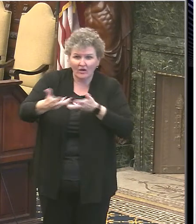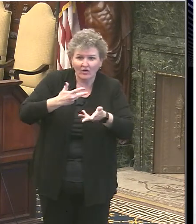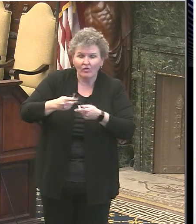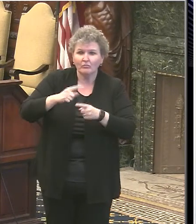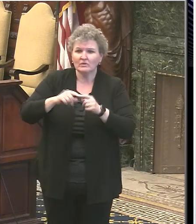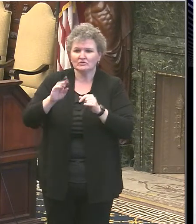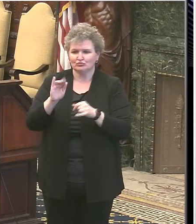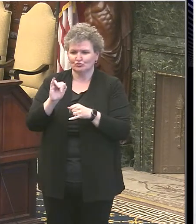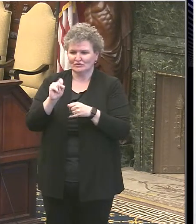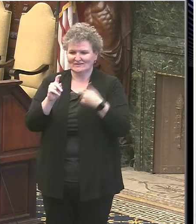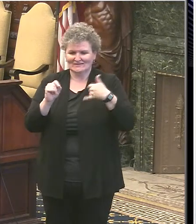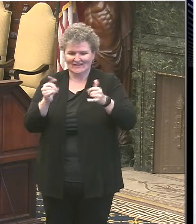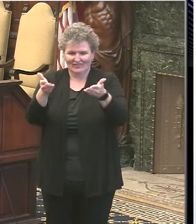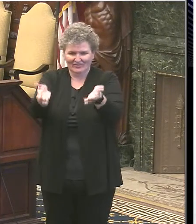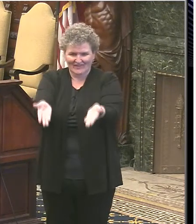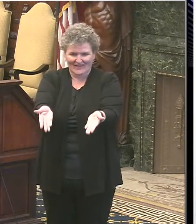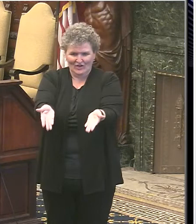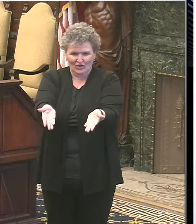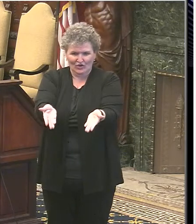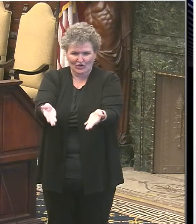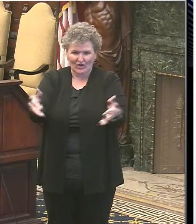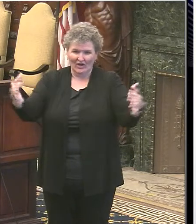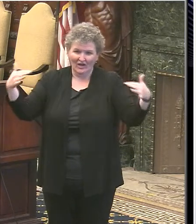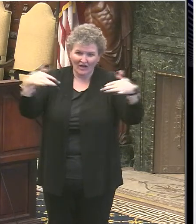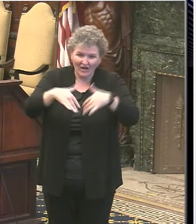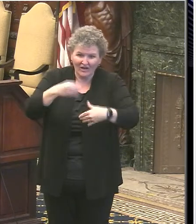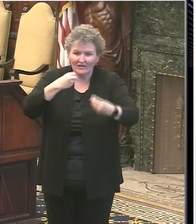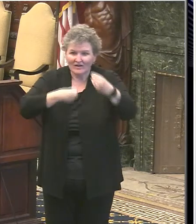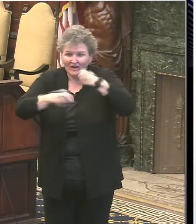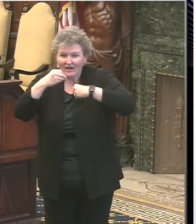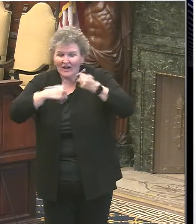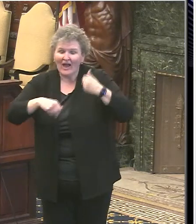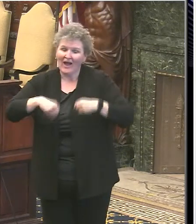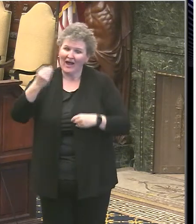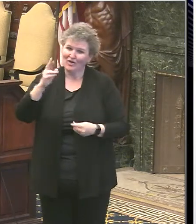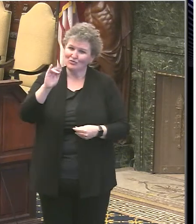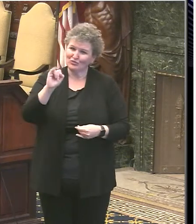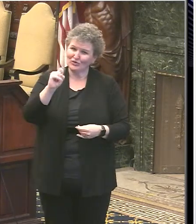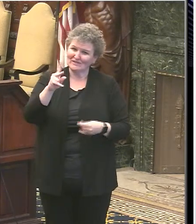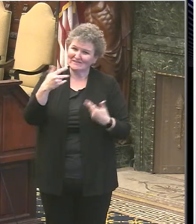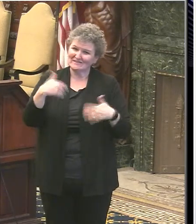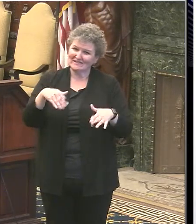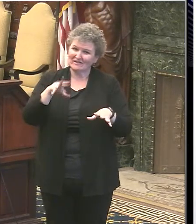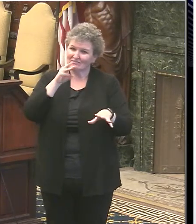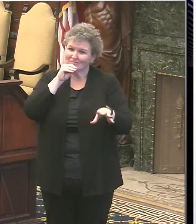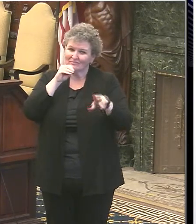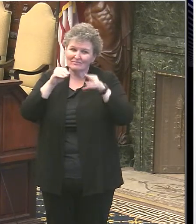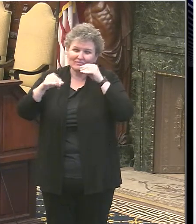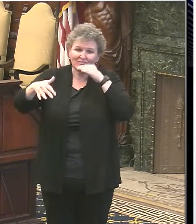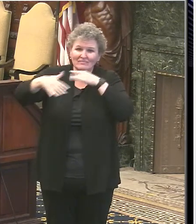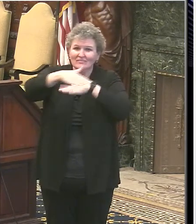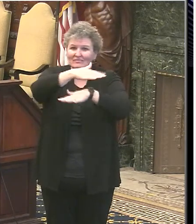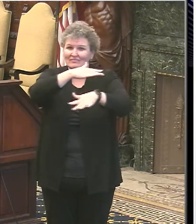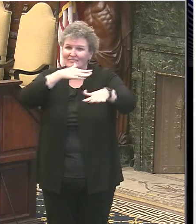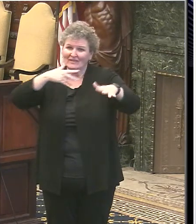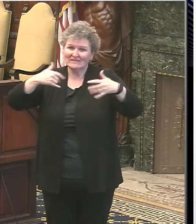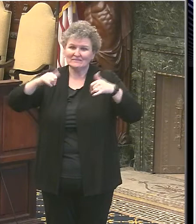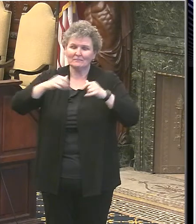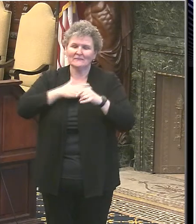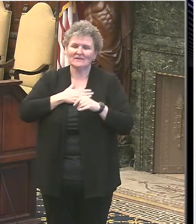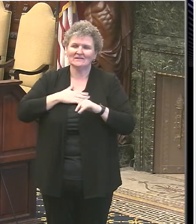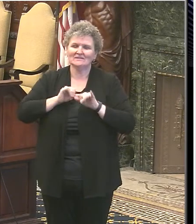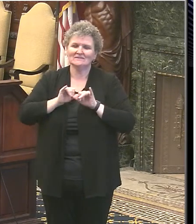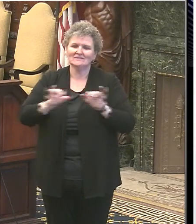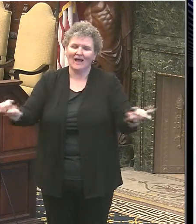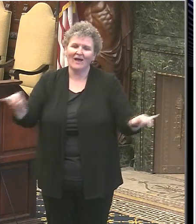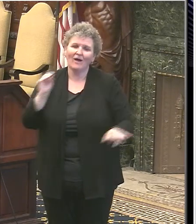And getting people together over a big meal is a very high-risk situation. So I would strongly request people don't do that.